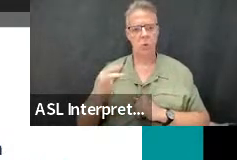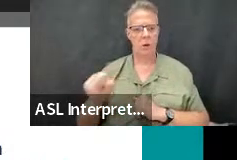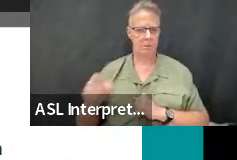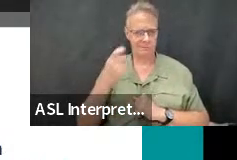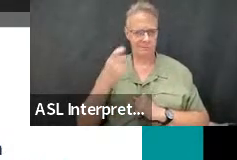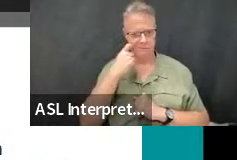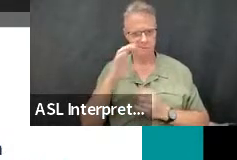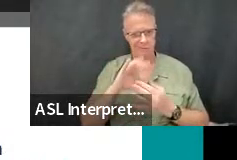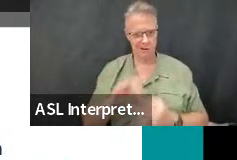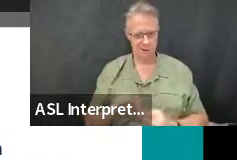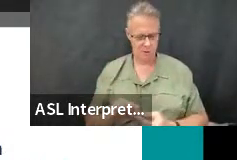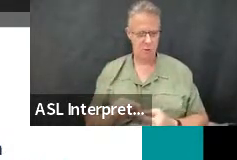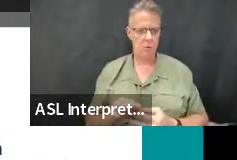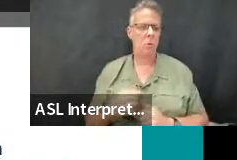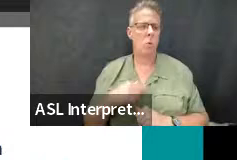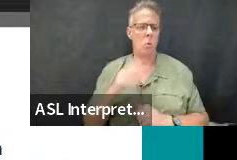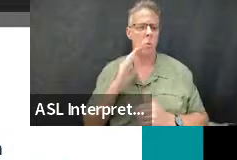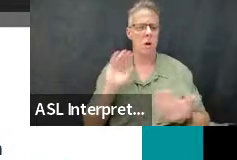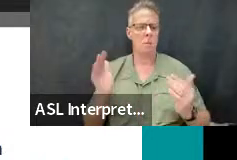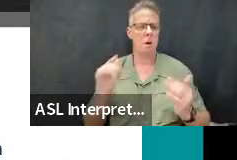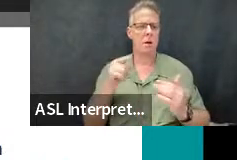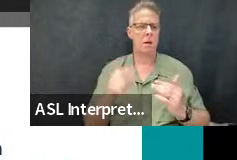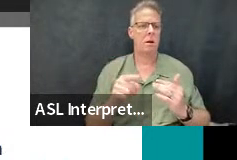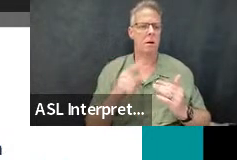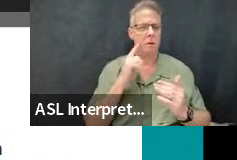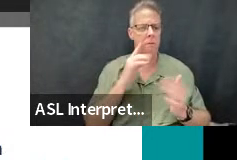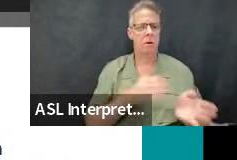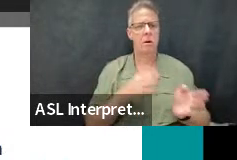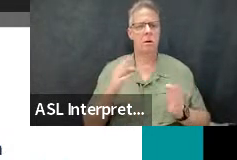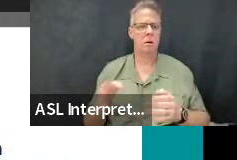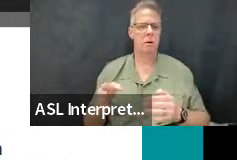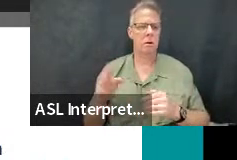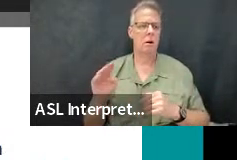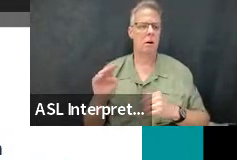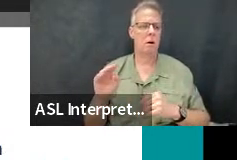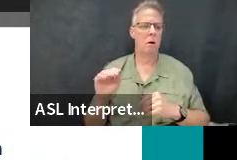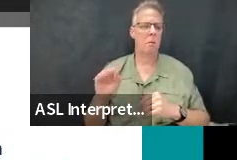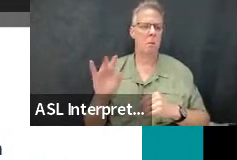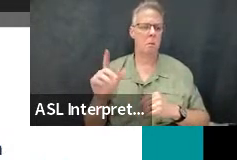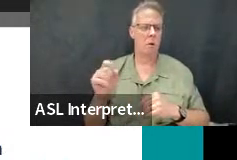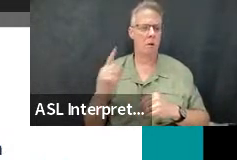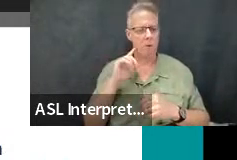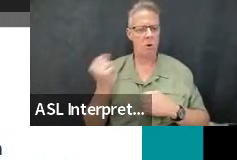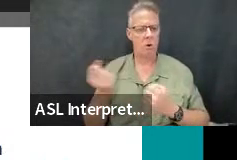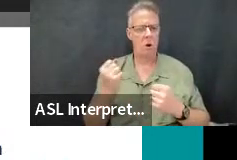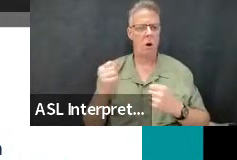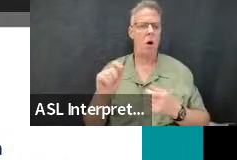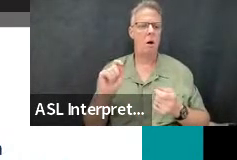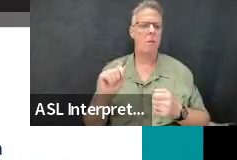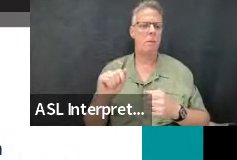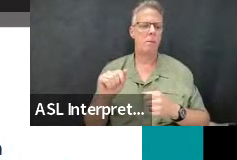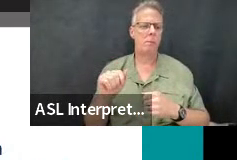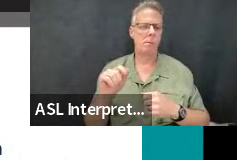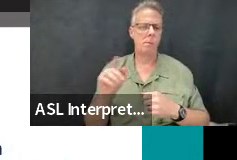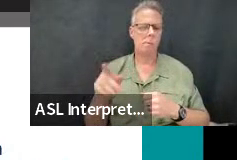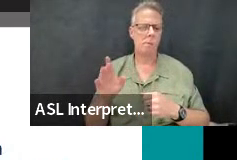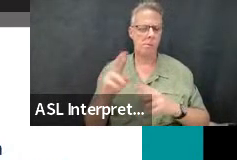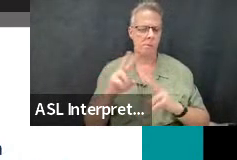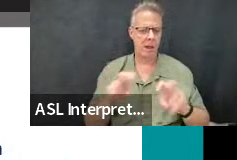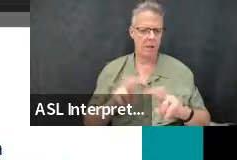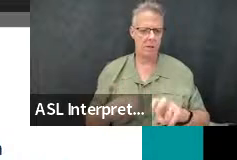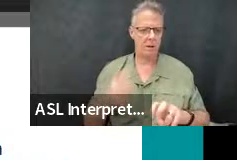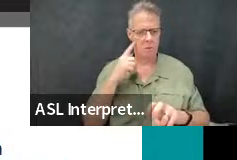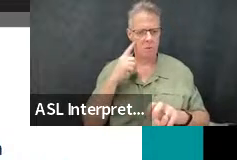be comparing this alternative to no-build alternative. And we're also, the analysis that